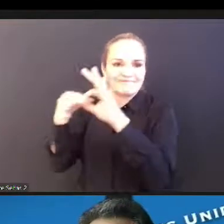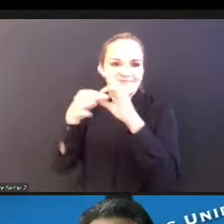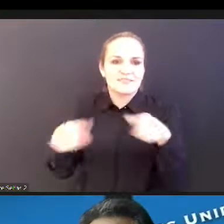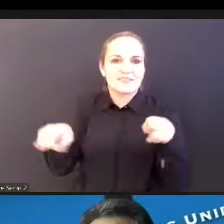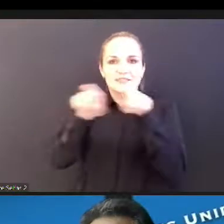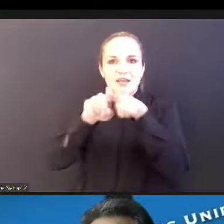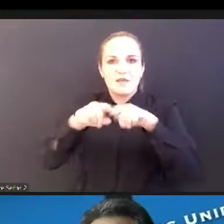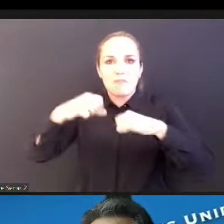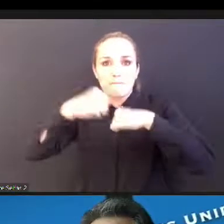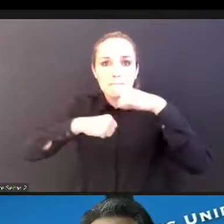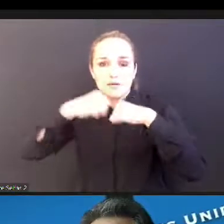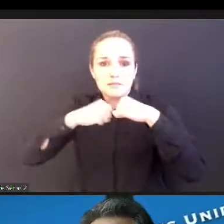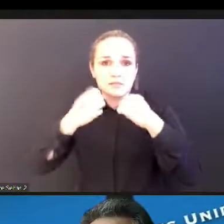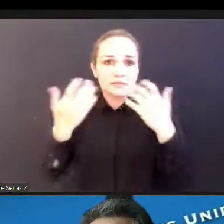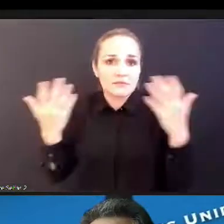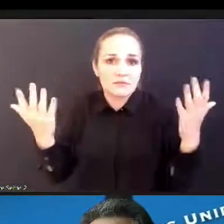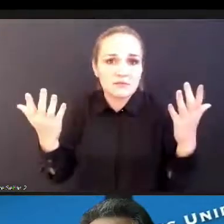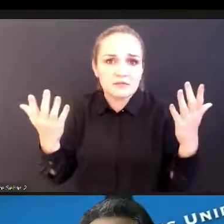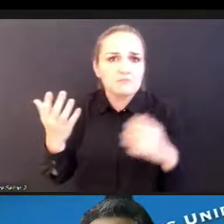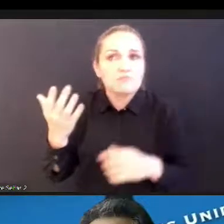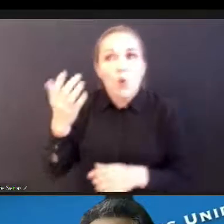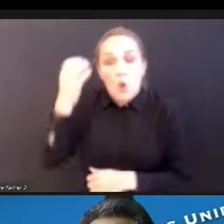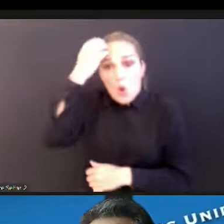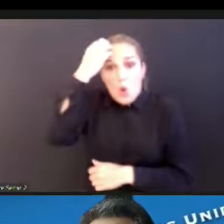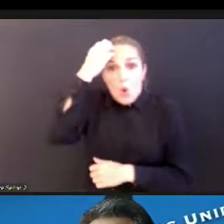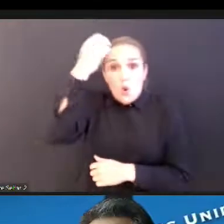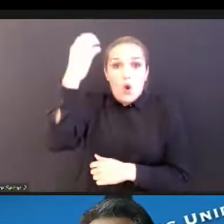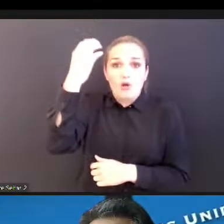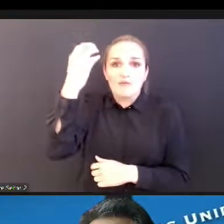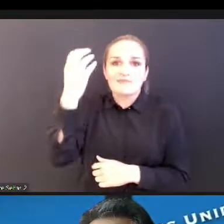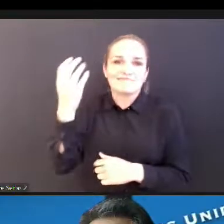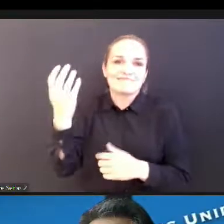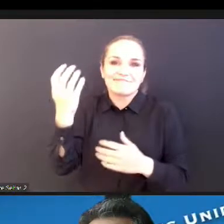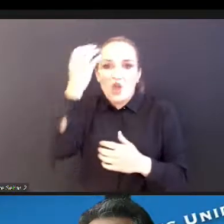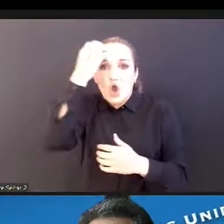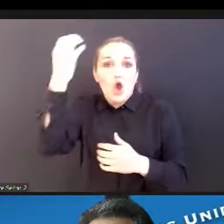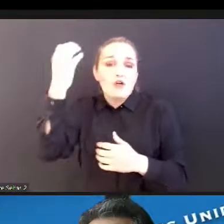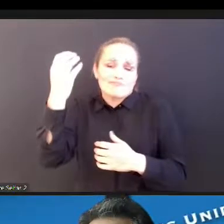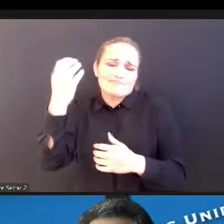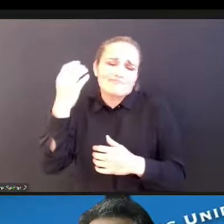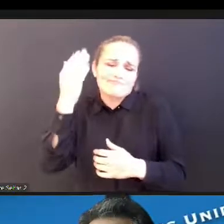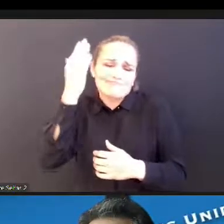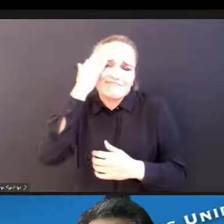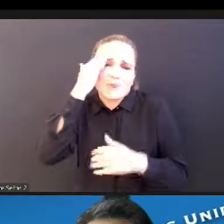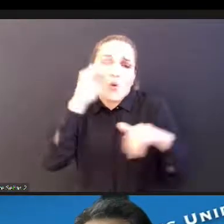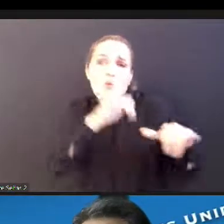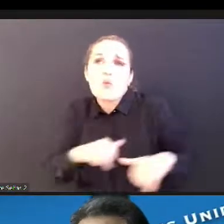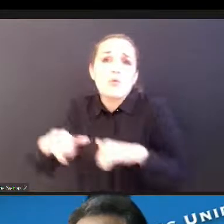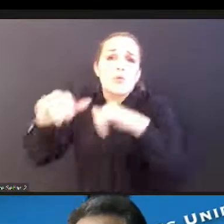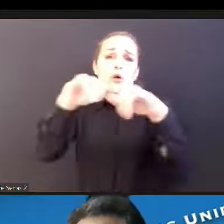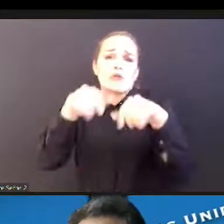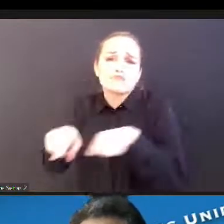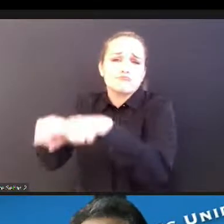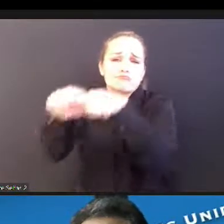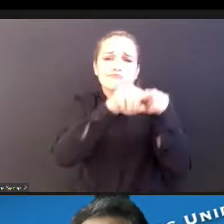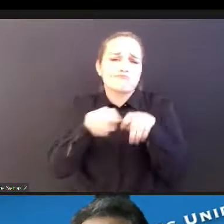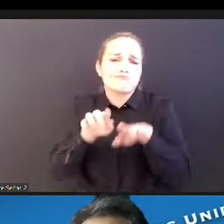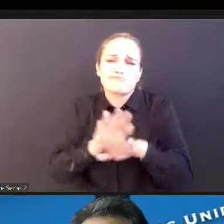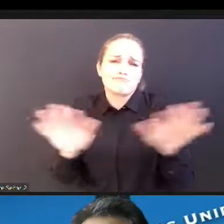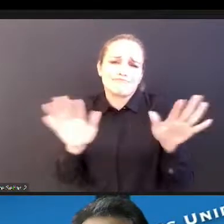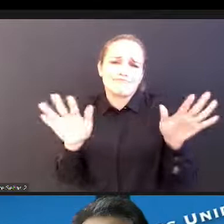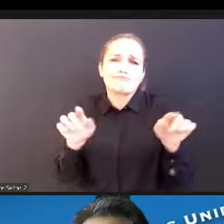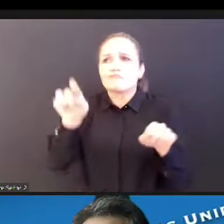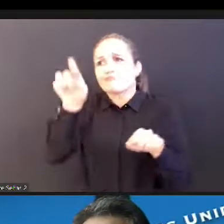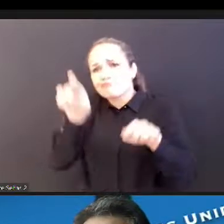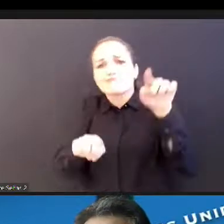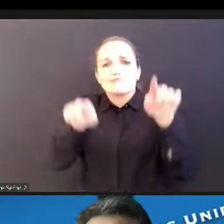of legislations, which will not happen. Obviously, principles may converge to some extent, but the body of the legislation and the